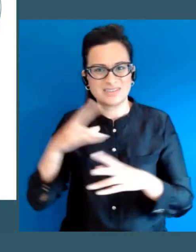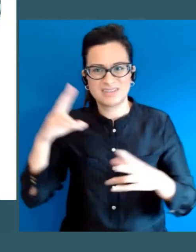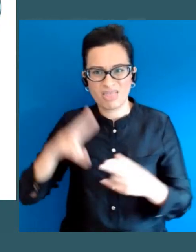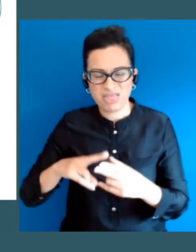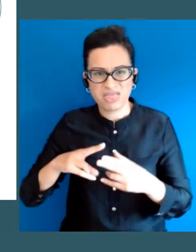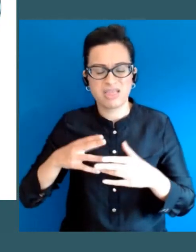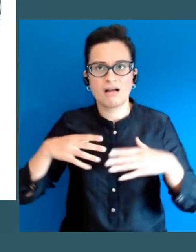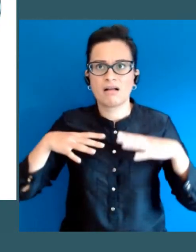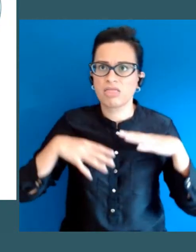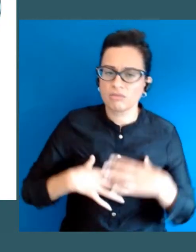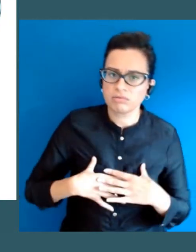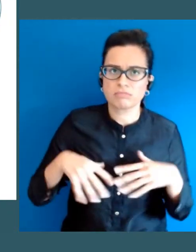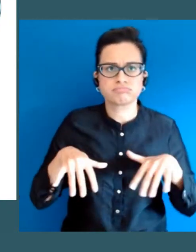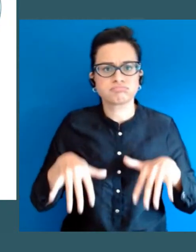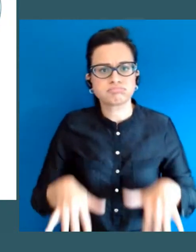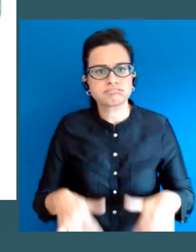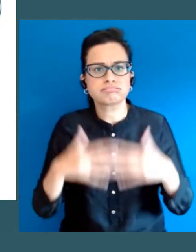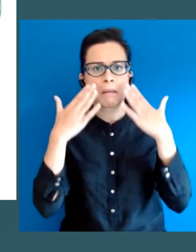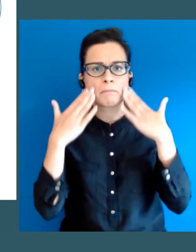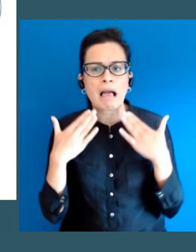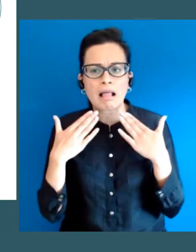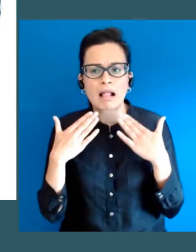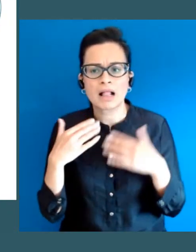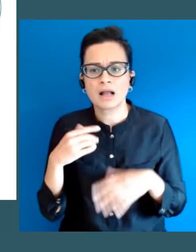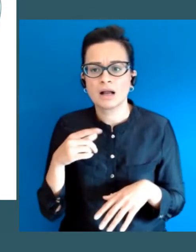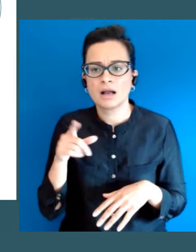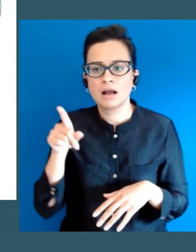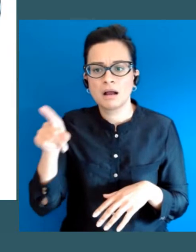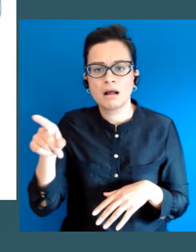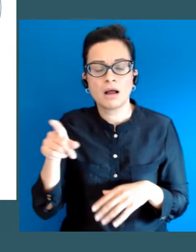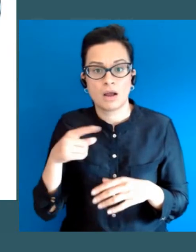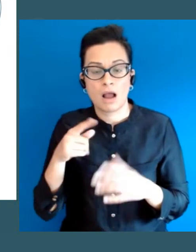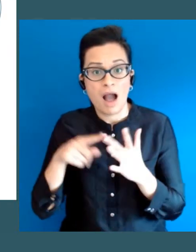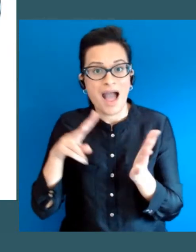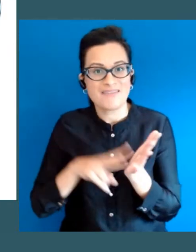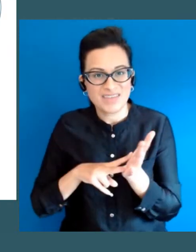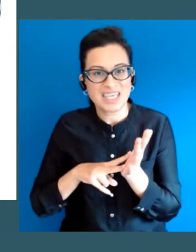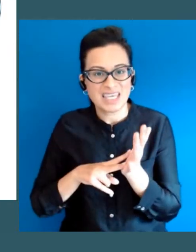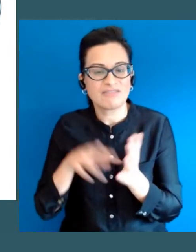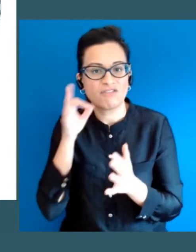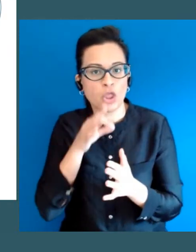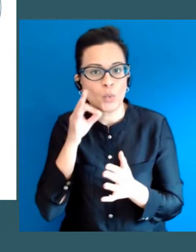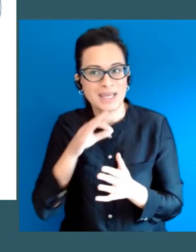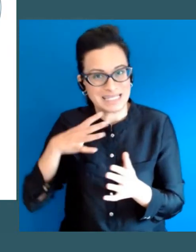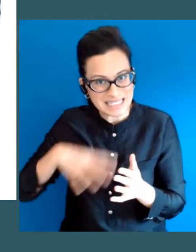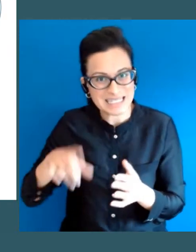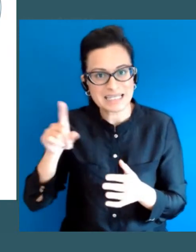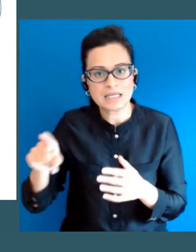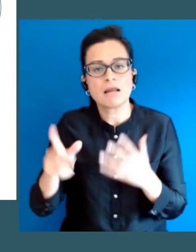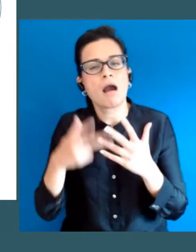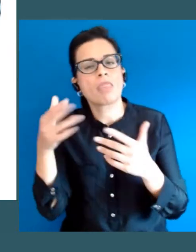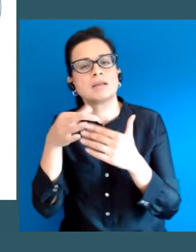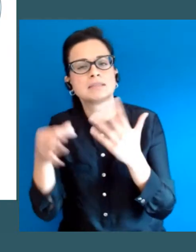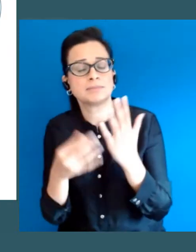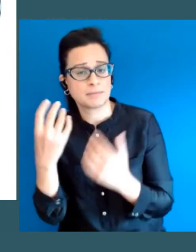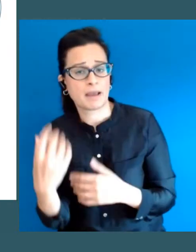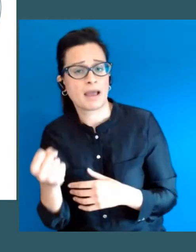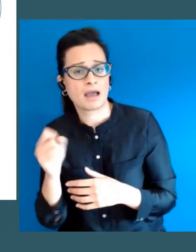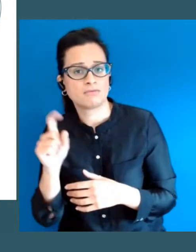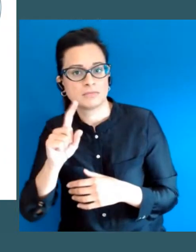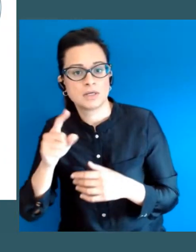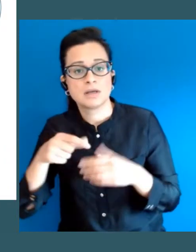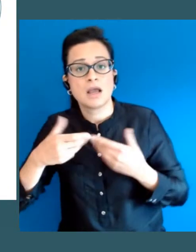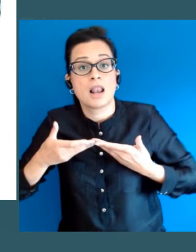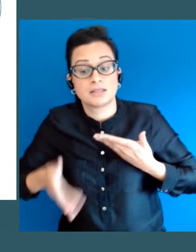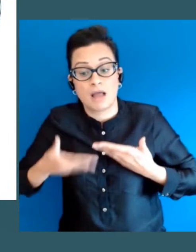pale, he required IV fluids, but he also had some of the other symptoms as well. He did have some diarrhoea later on,